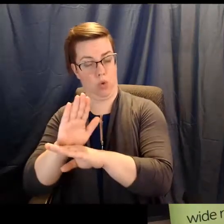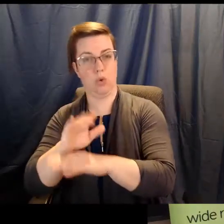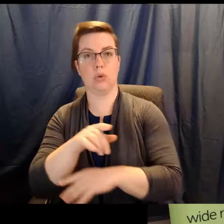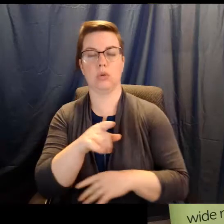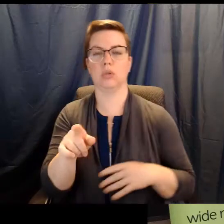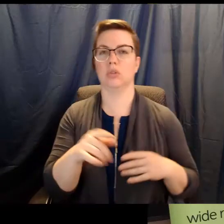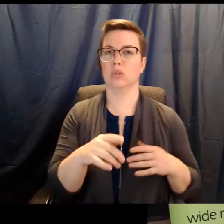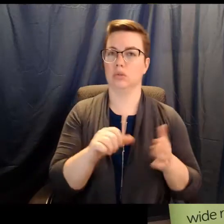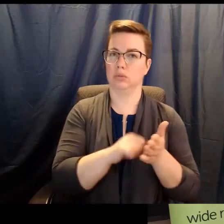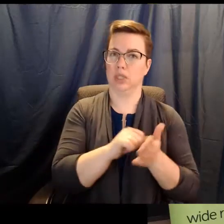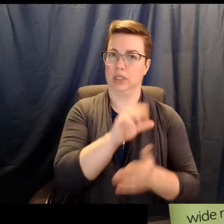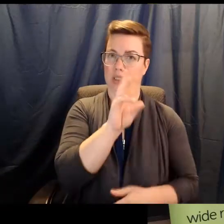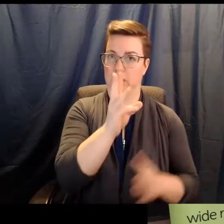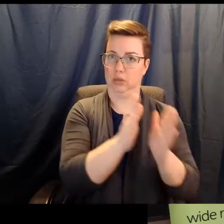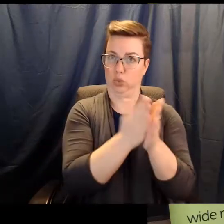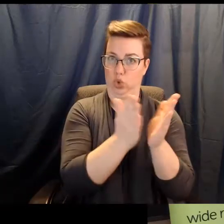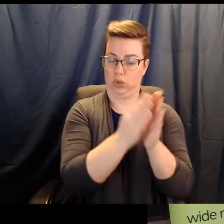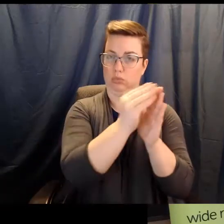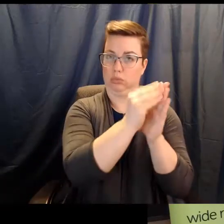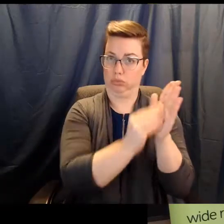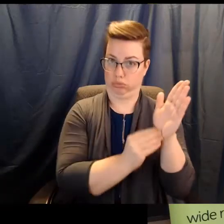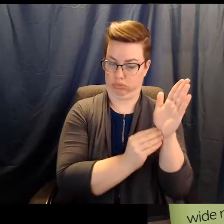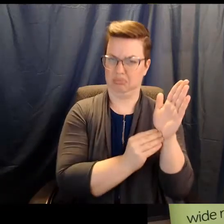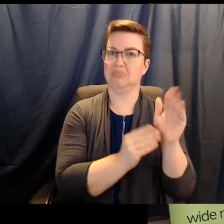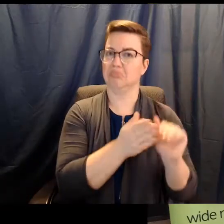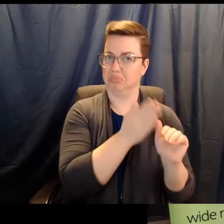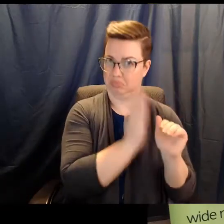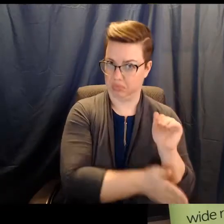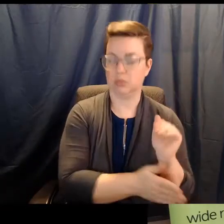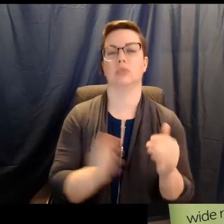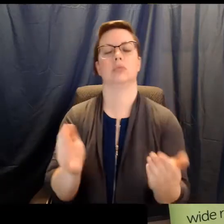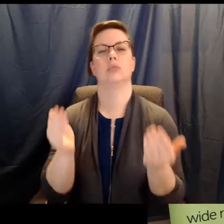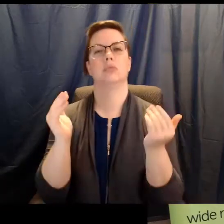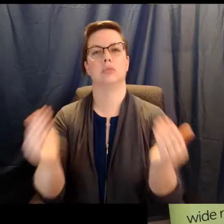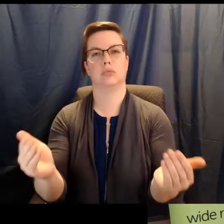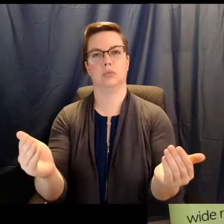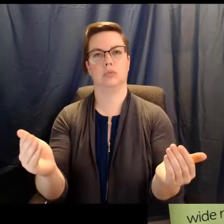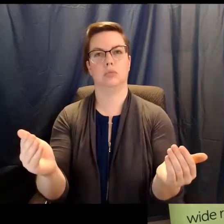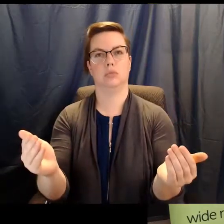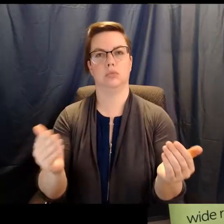page 6 of your workbook, and then we'll be ready to wrap this up.